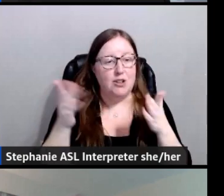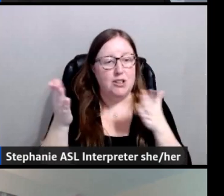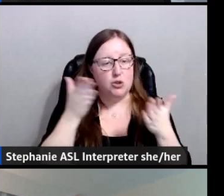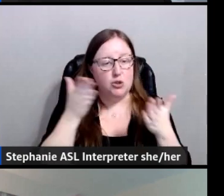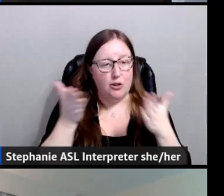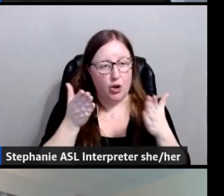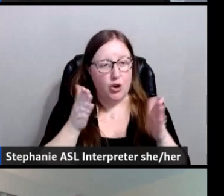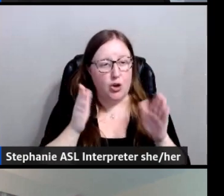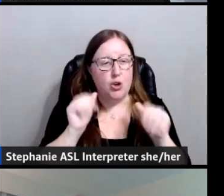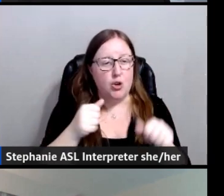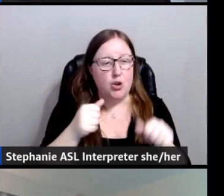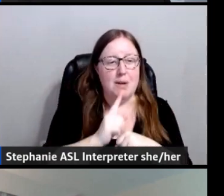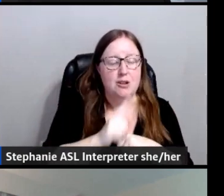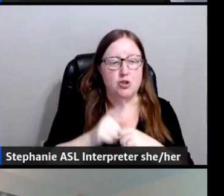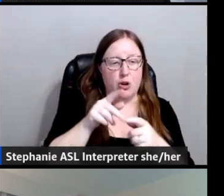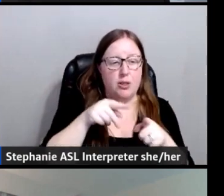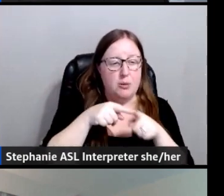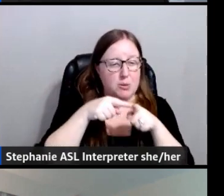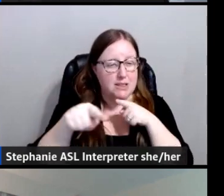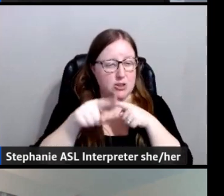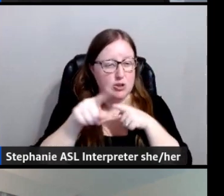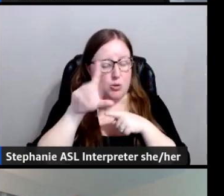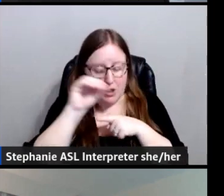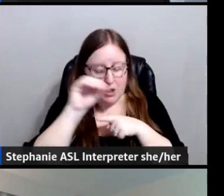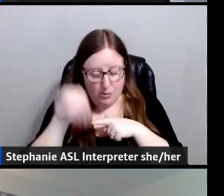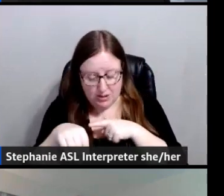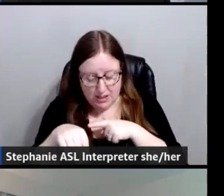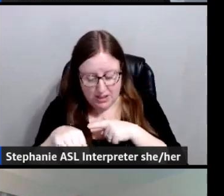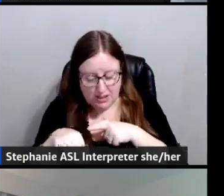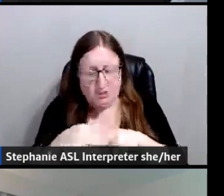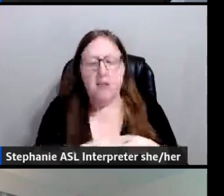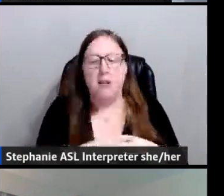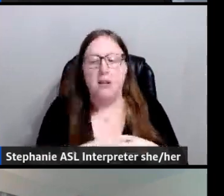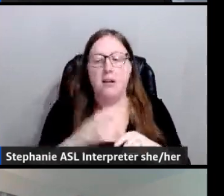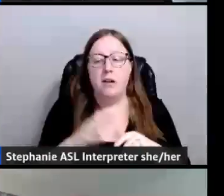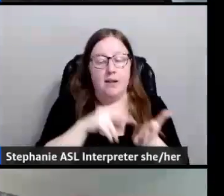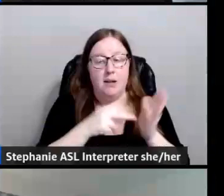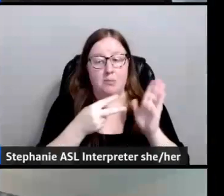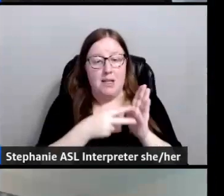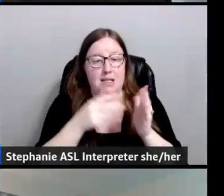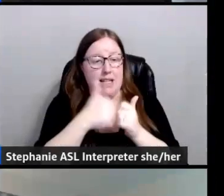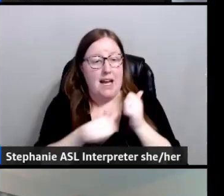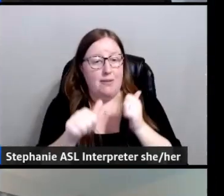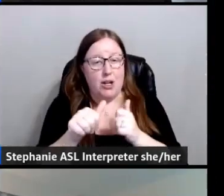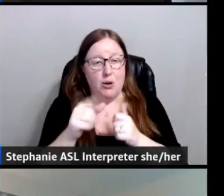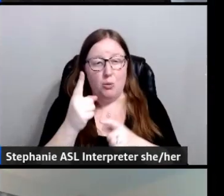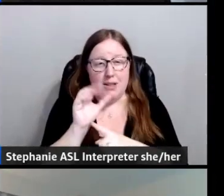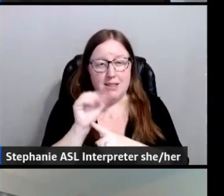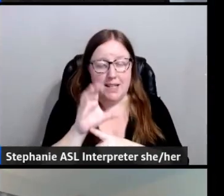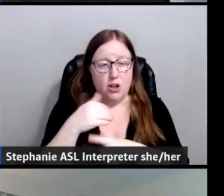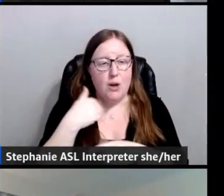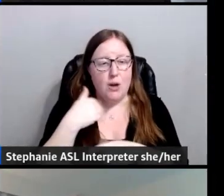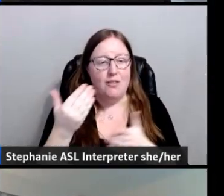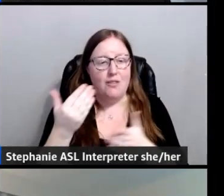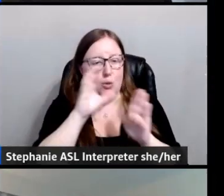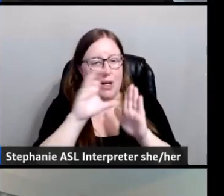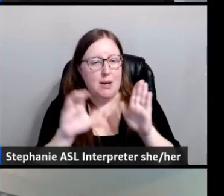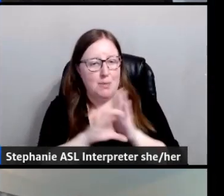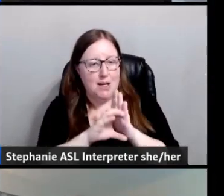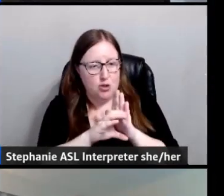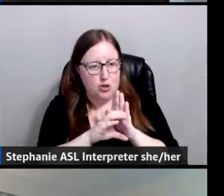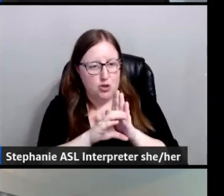hardware and make sure utilization is 100% all the time, and that way every second or so you'll get a new image if it's a service